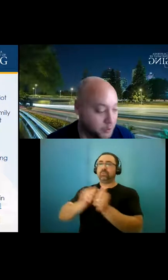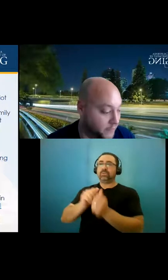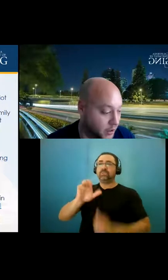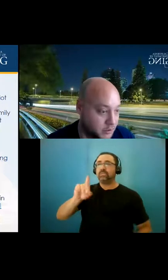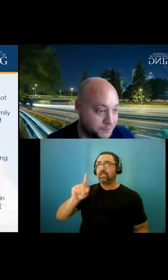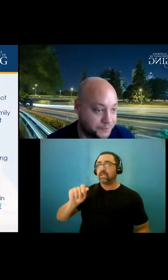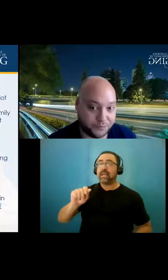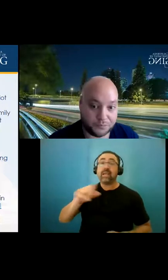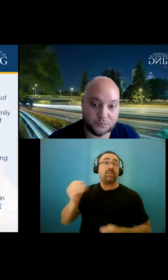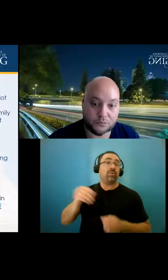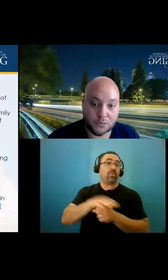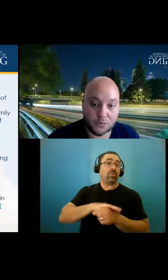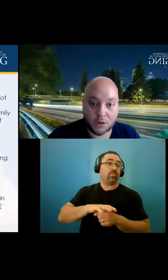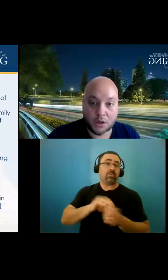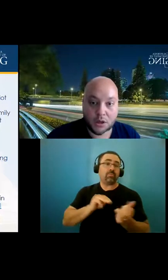local providers.